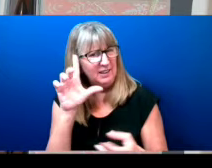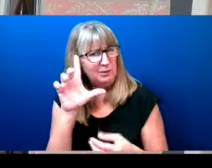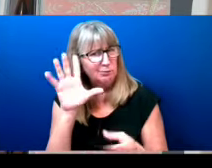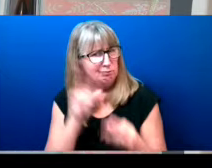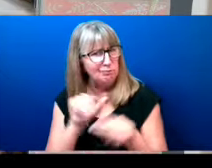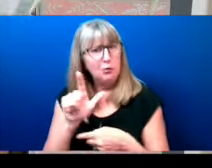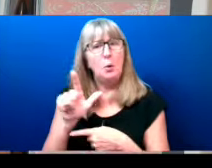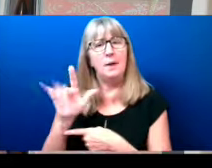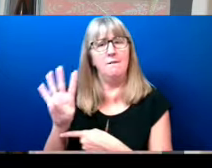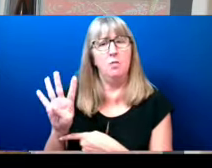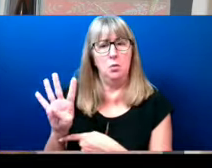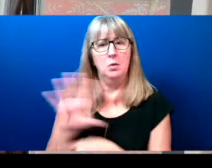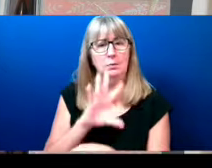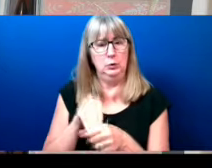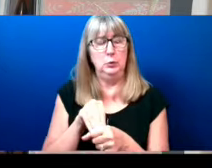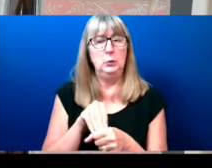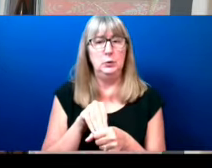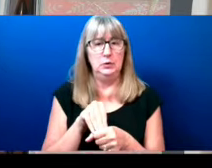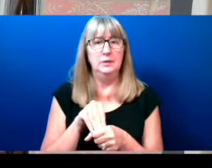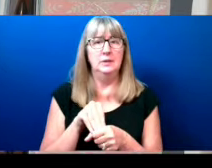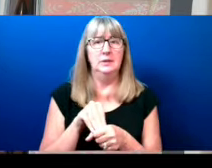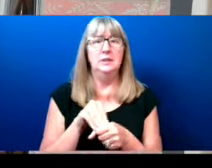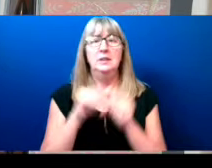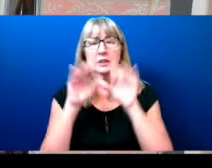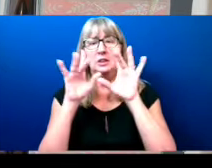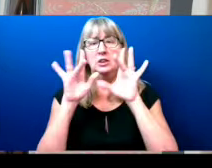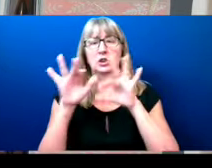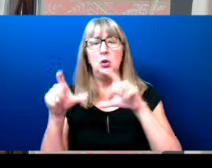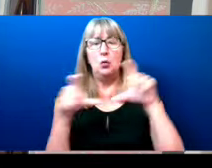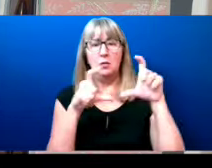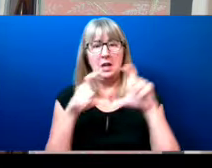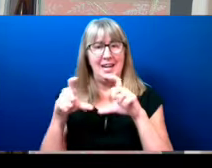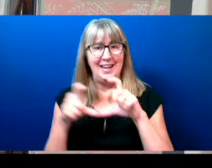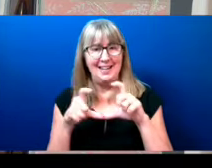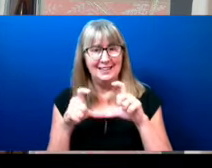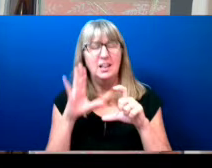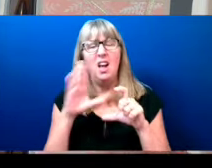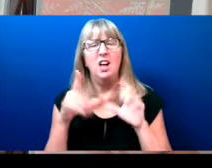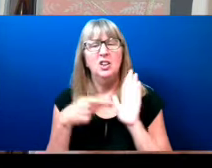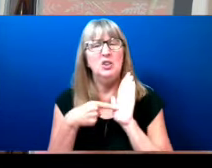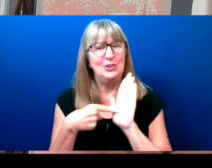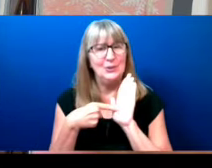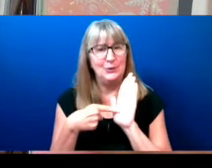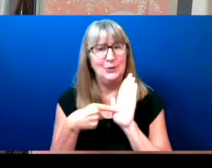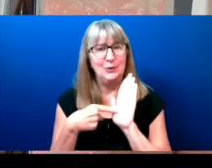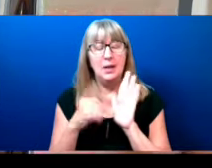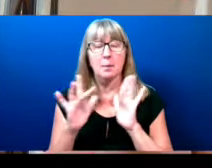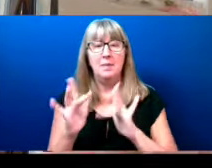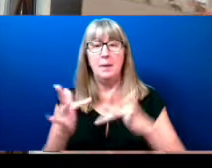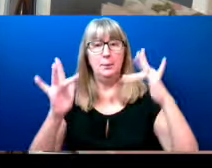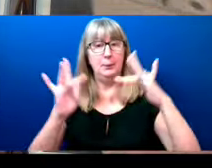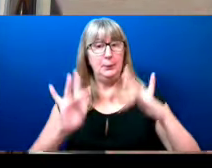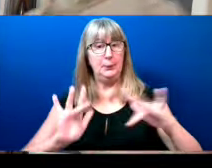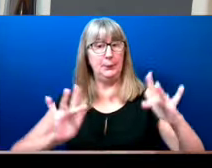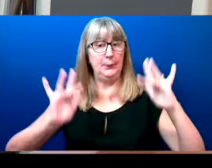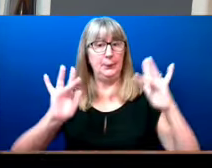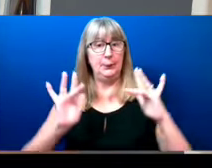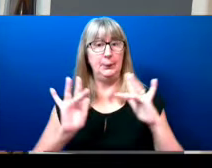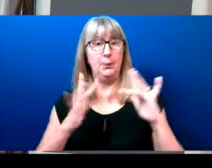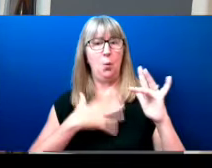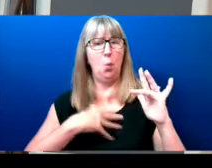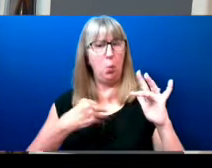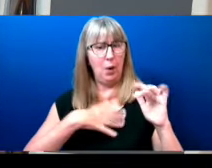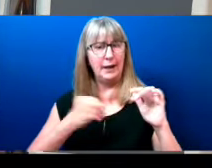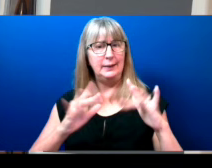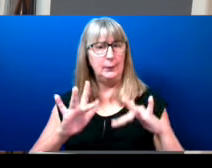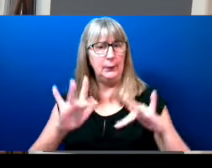it's 24, it doesn't say on the back, of these snowflakes, which I'll be showing you in a few minutes, that they